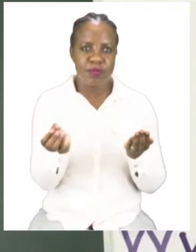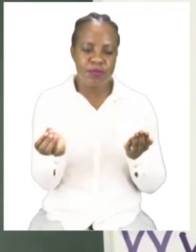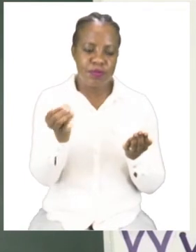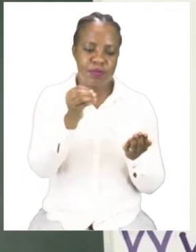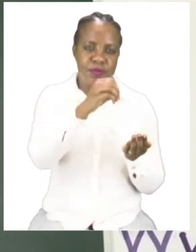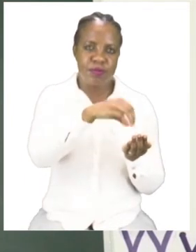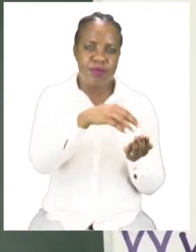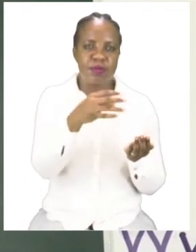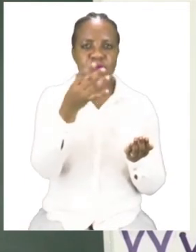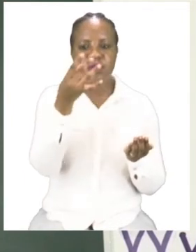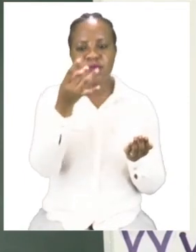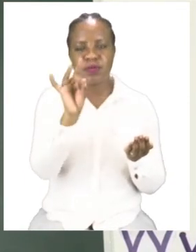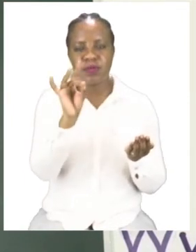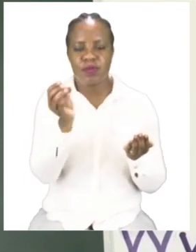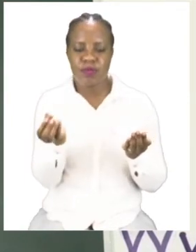8,